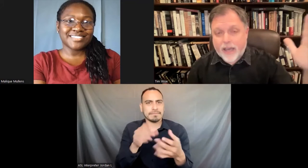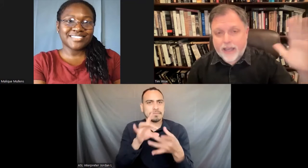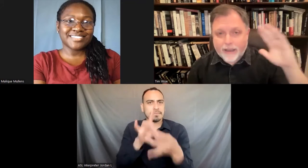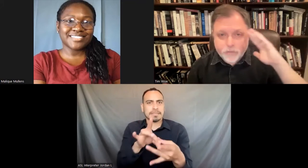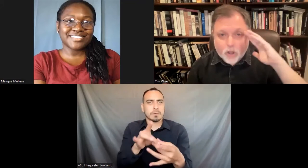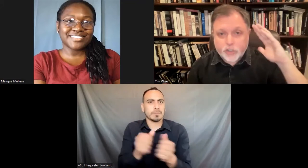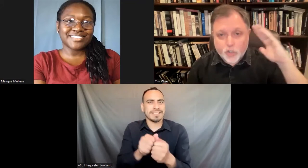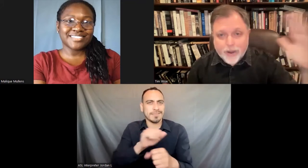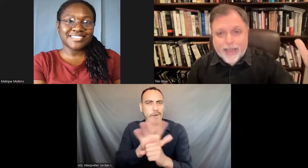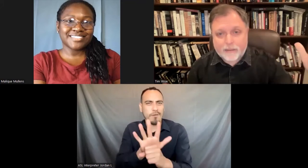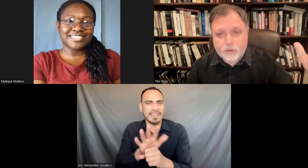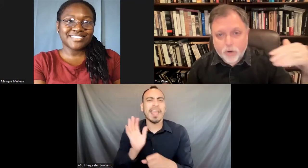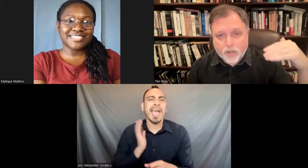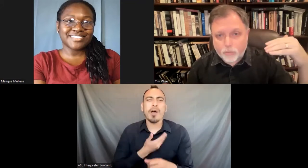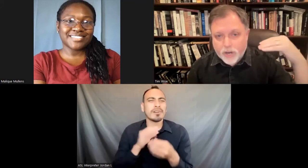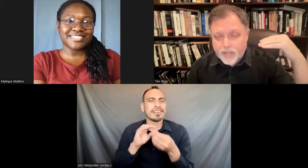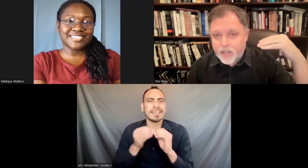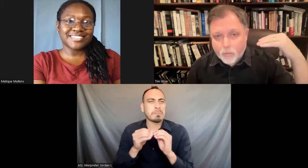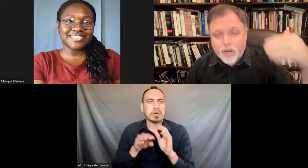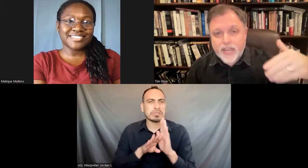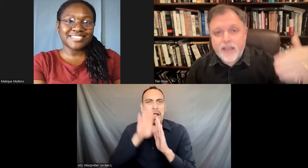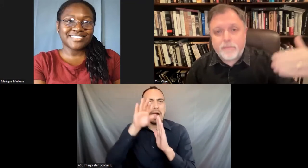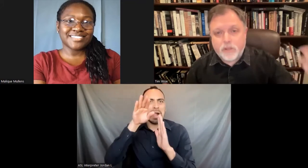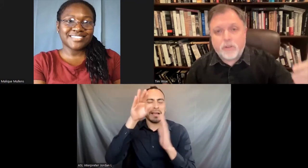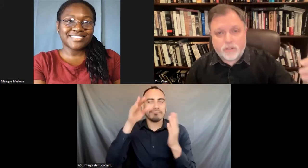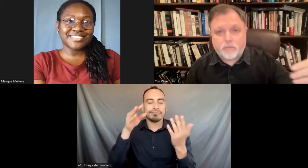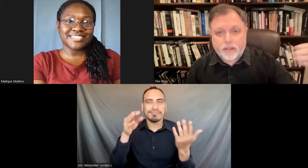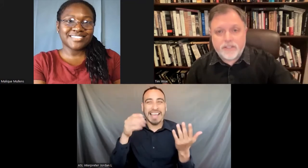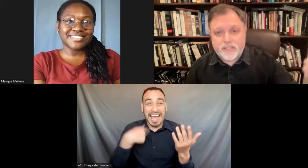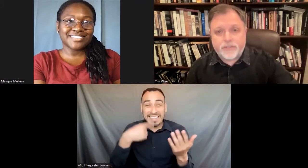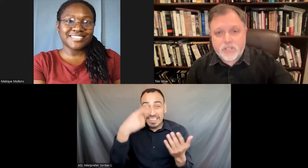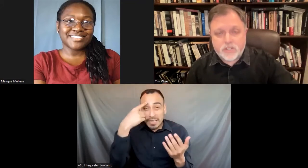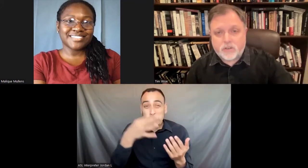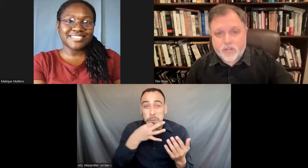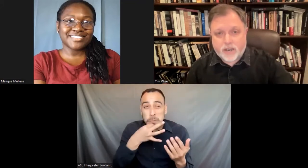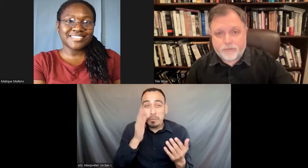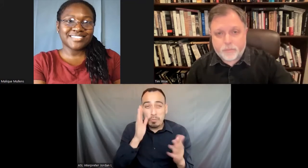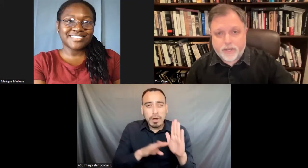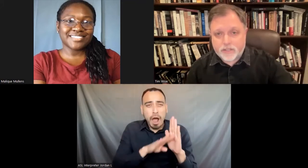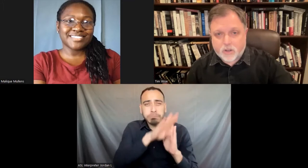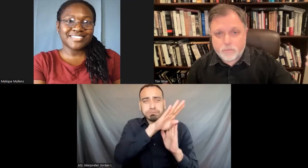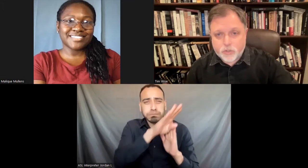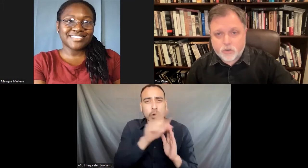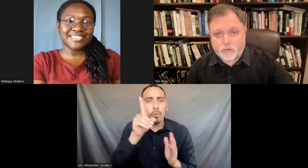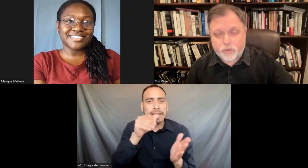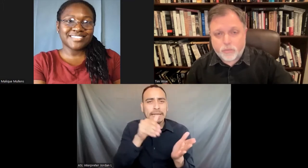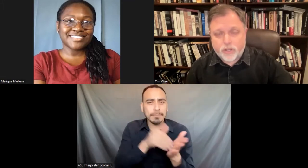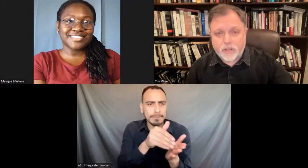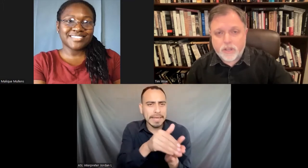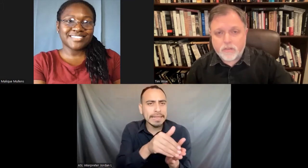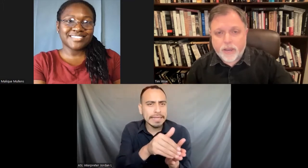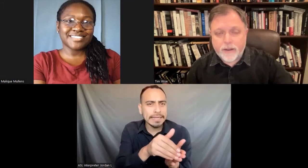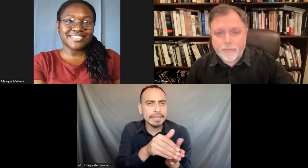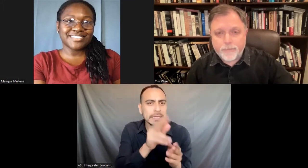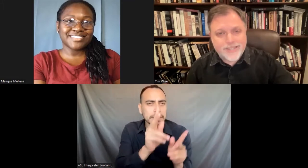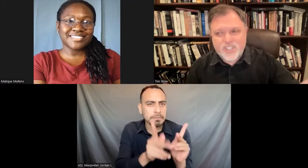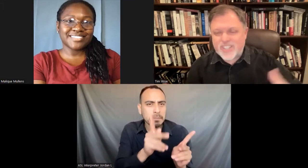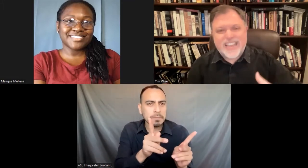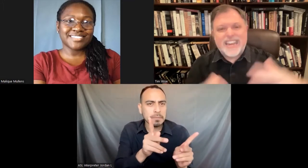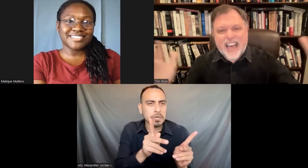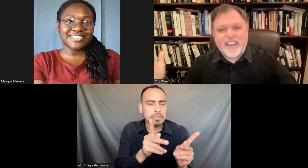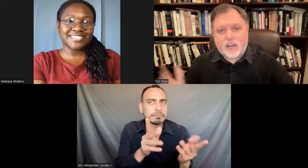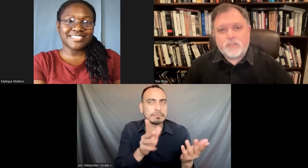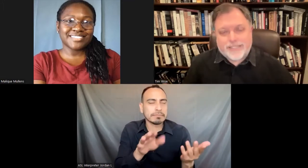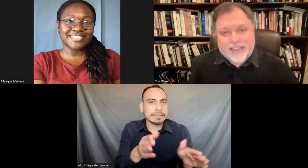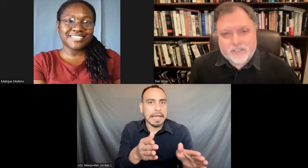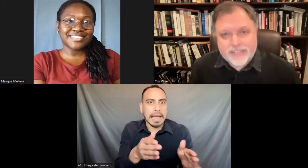now, I've lost track. I mean, we're gonna hit a million relatively soon. God forbid, it's almost certain we will. Right? Let's just